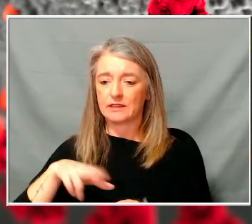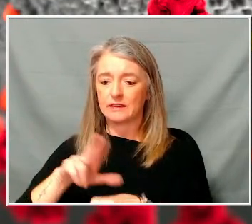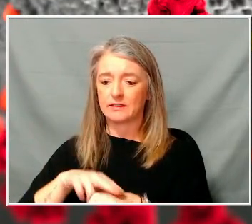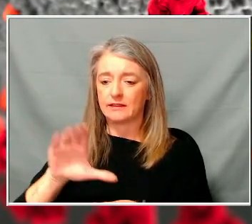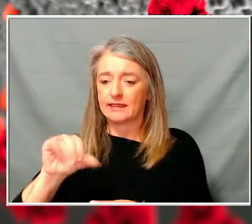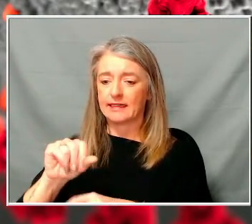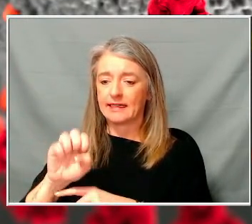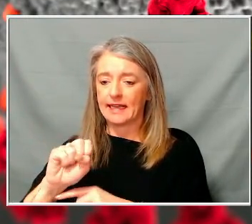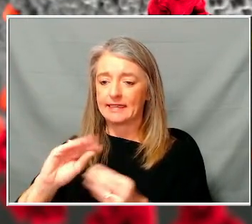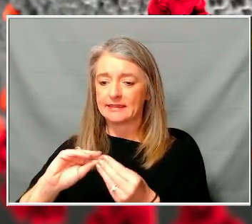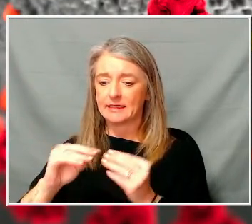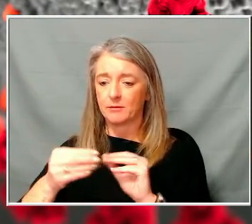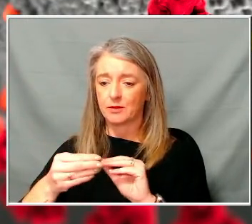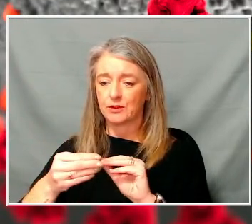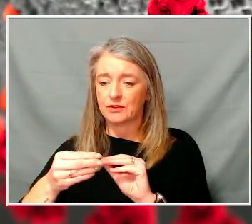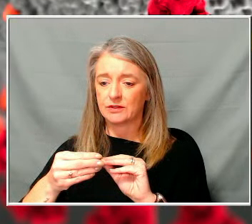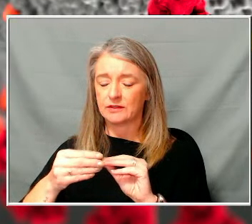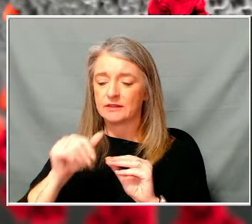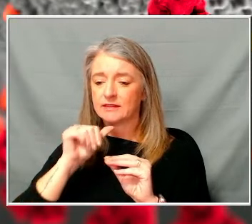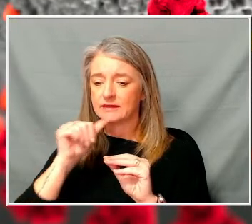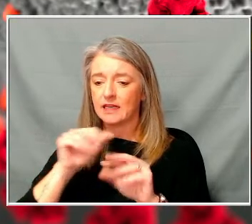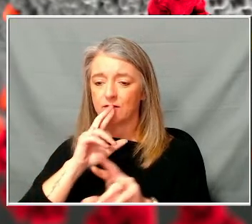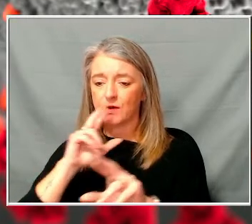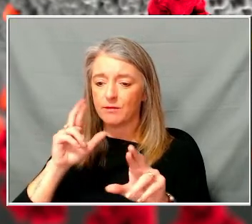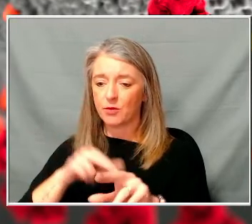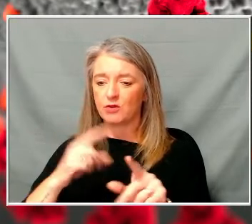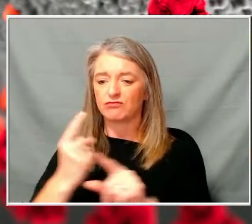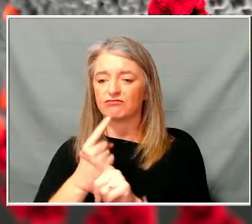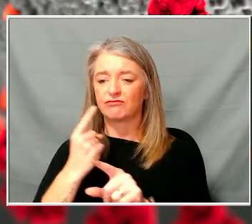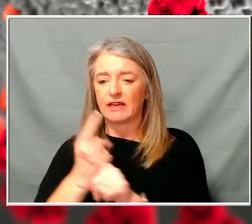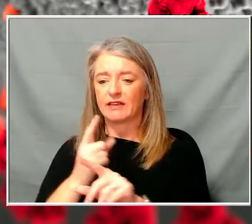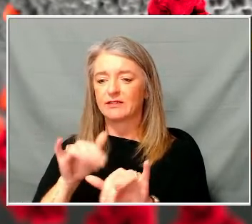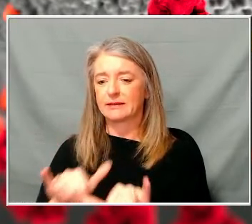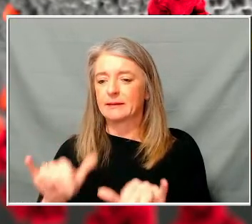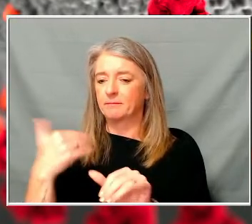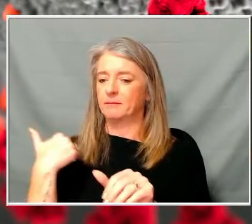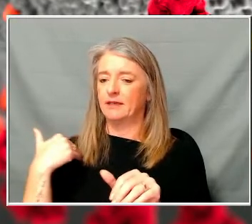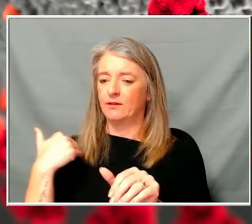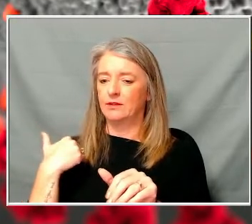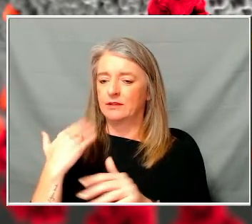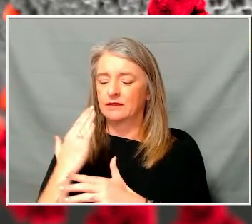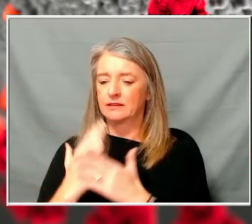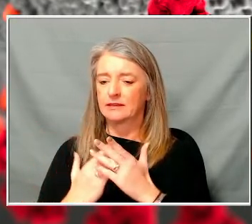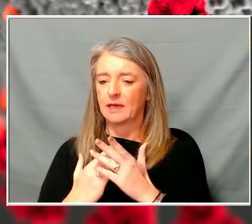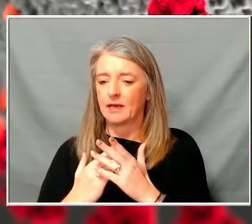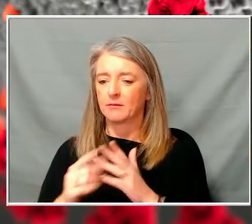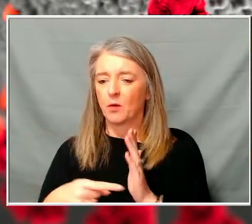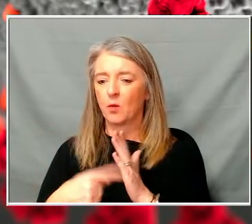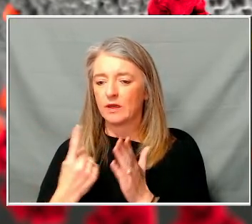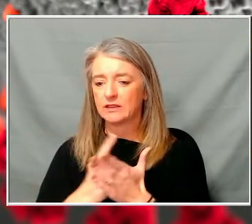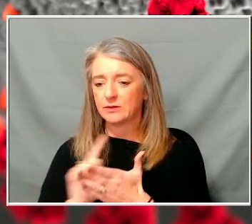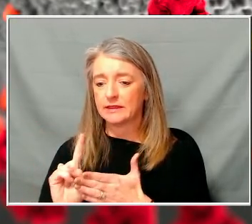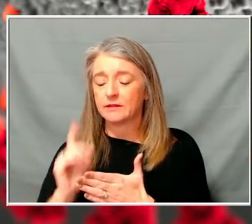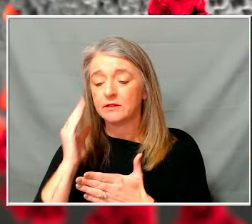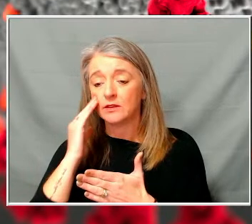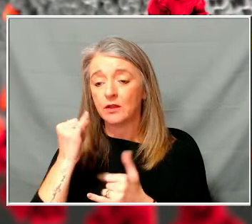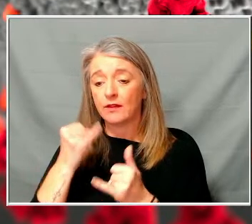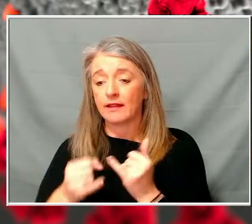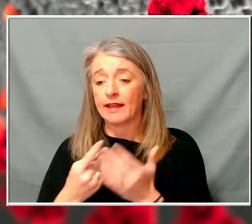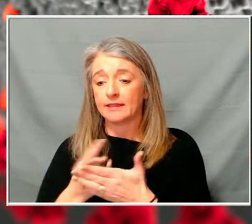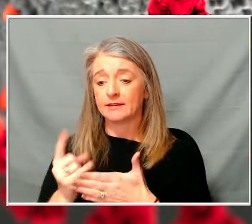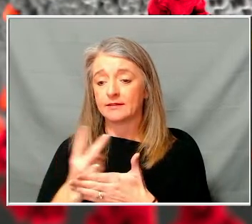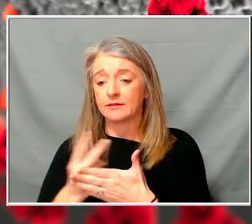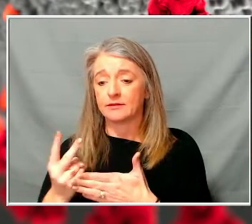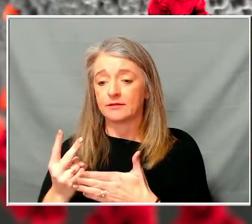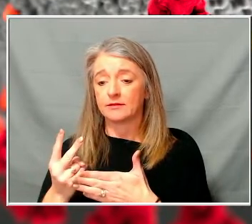numbers are not being reported as regularly as they used to be. Some outlets have gone to once a week. But we know the last couple weeks there was